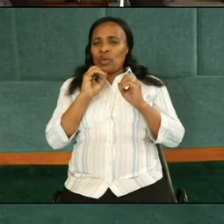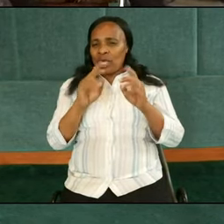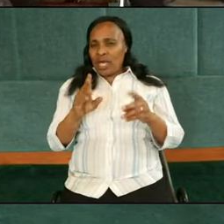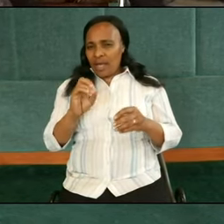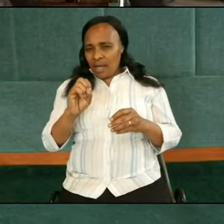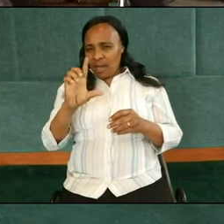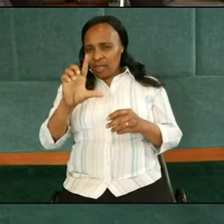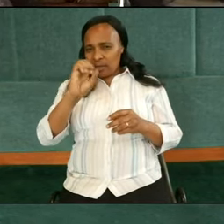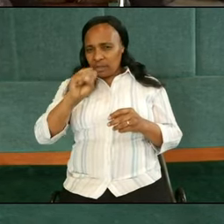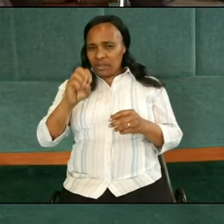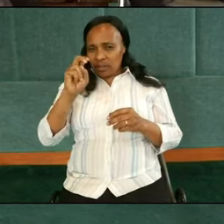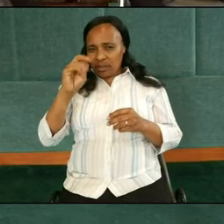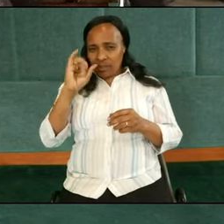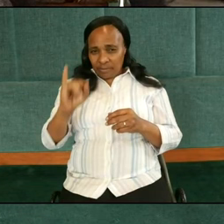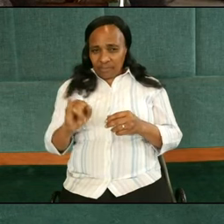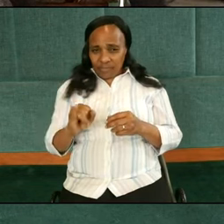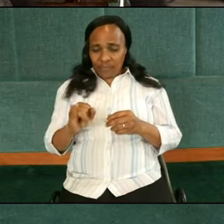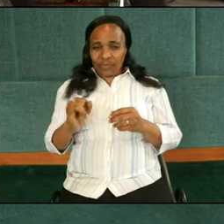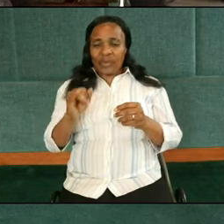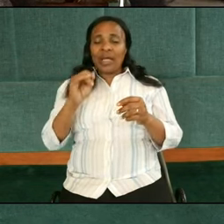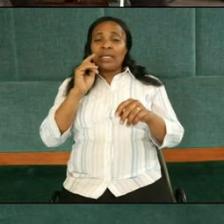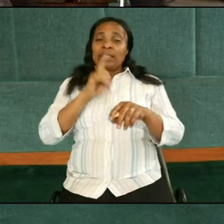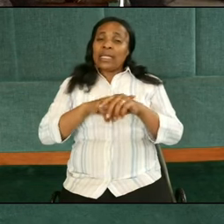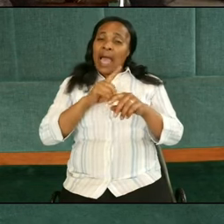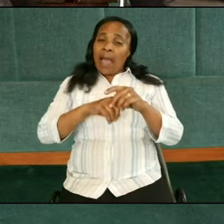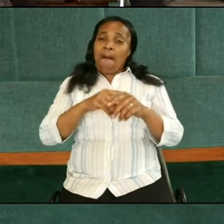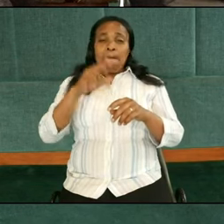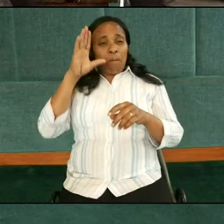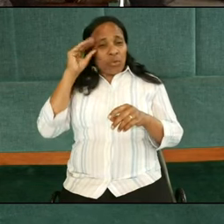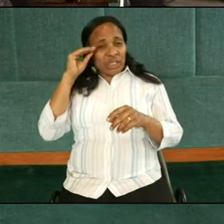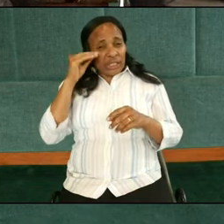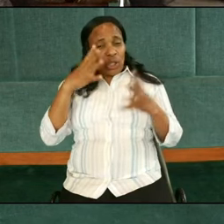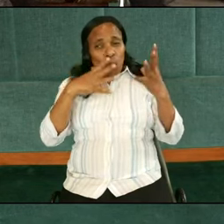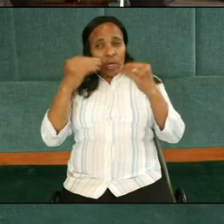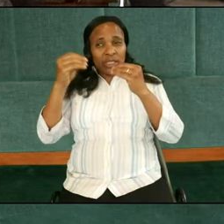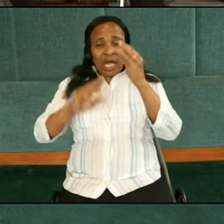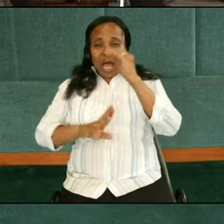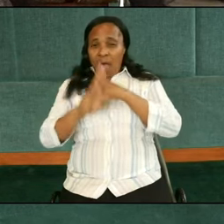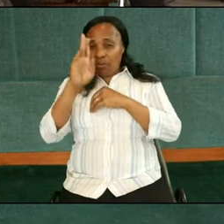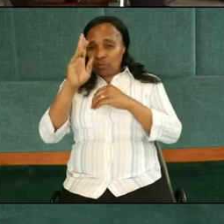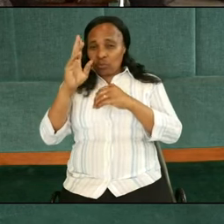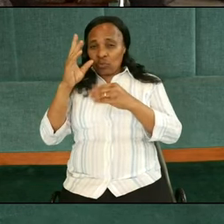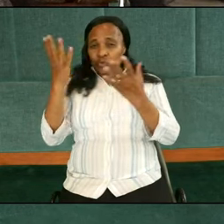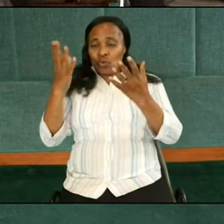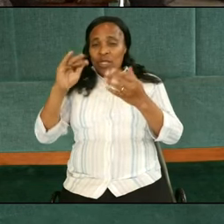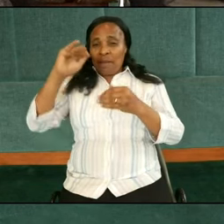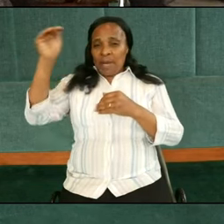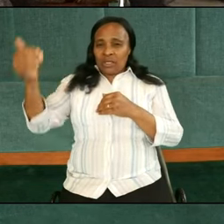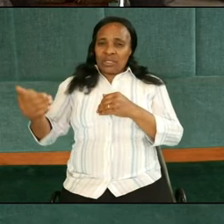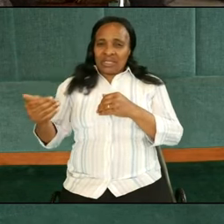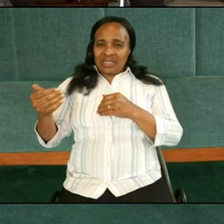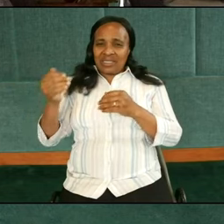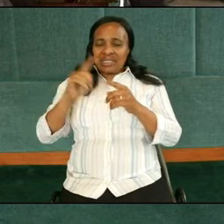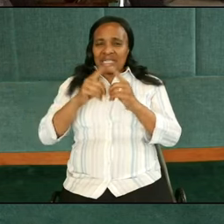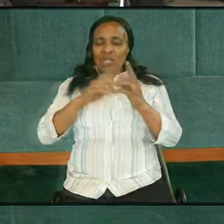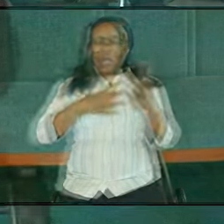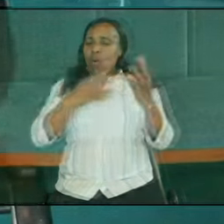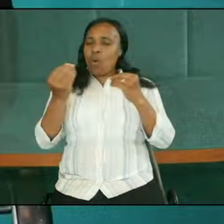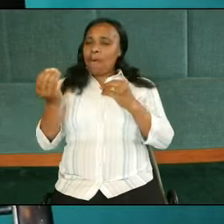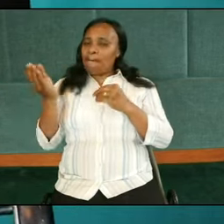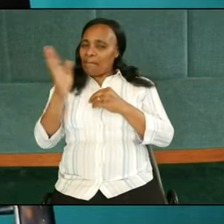Yeah. When Moses went up the mountain to, I'm gonna go back a